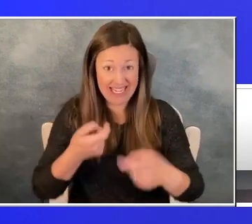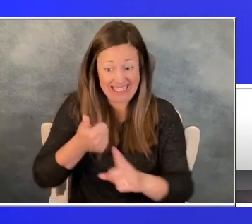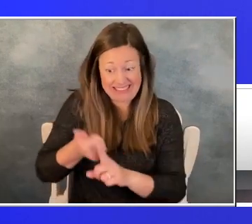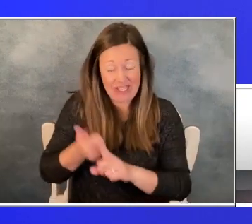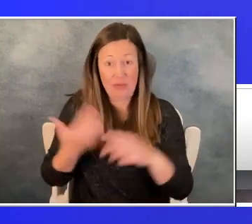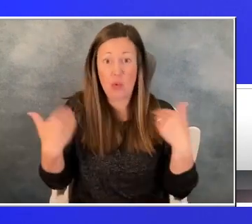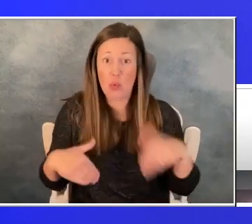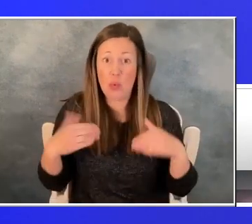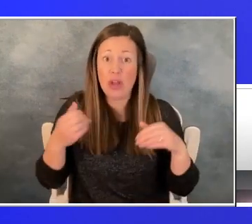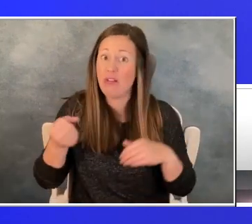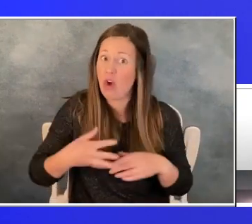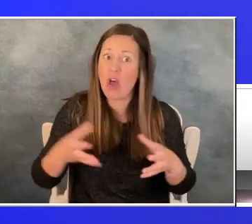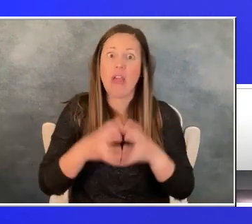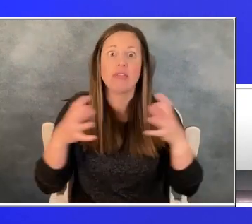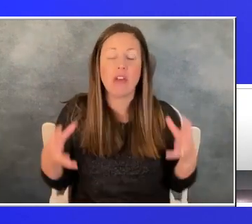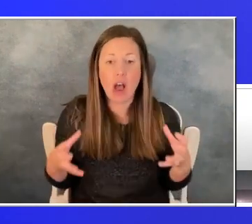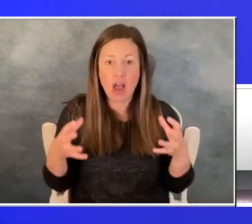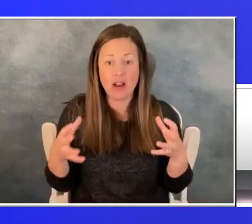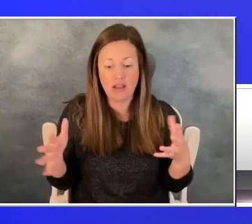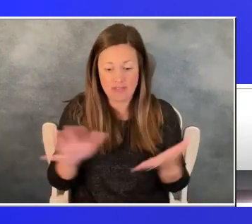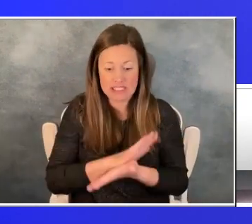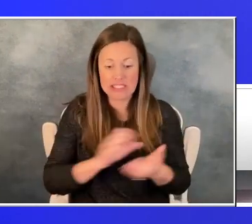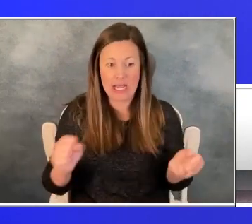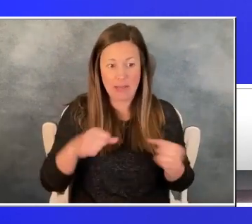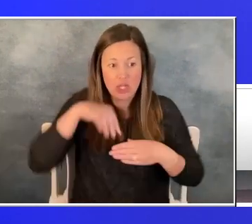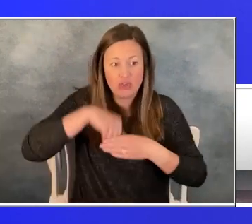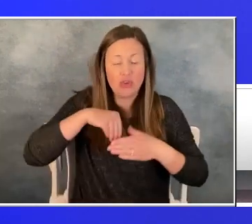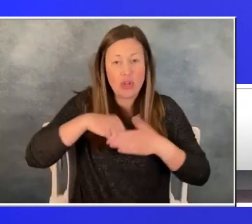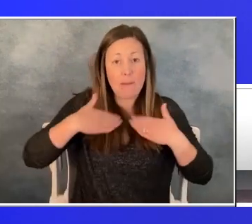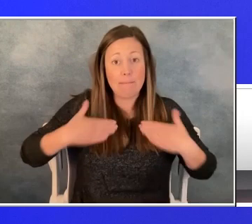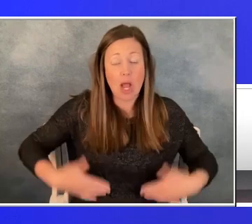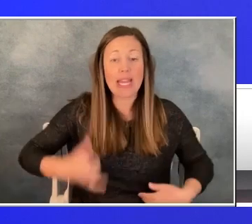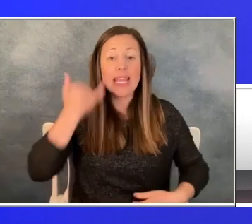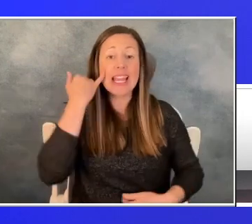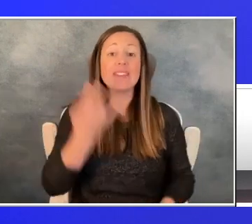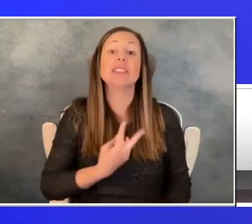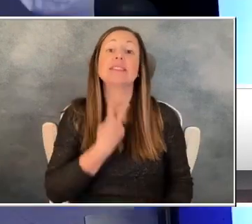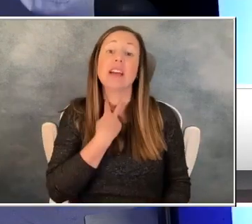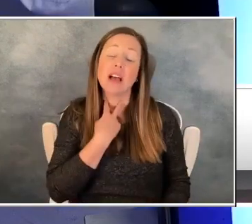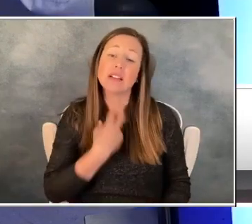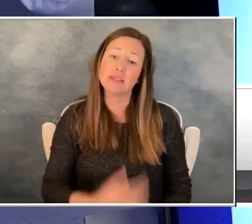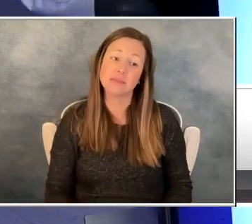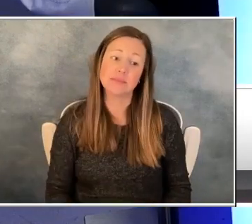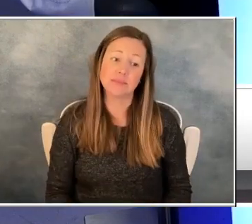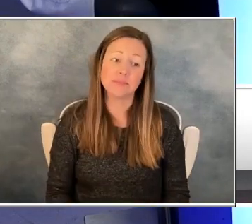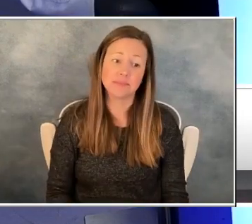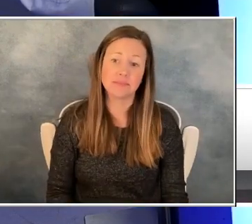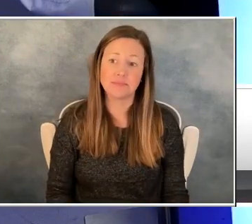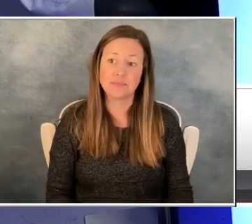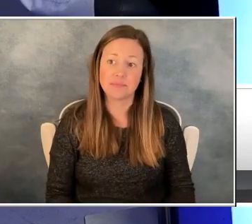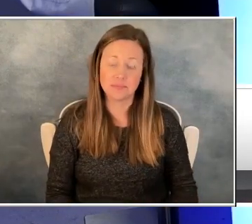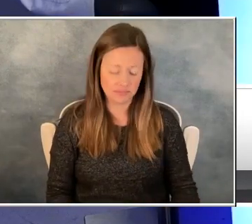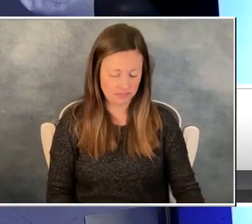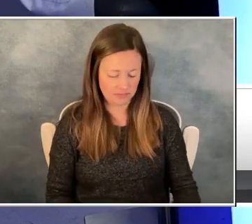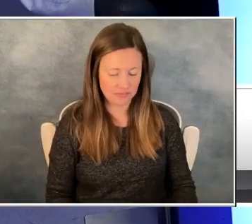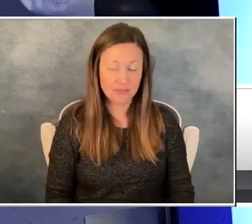of damage and tissue damage if it gets stuck in the child's throat. What's scariest about button batteries, I think, is that your child